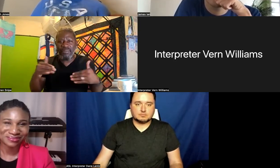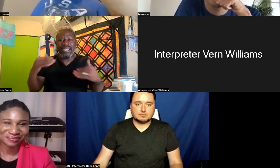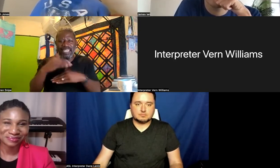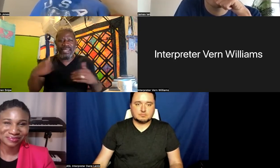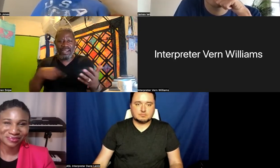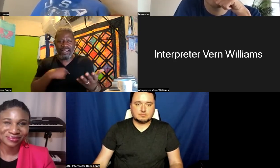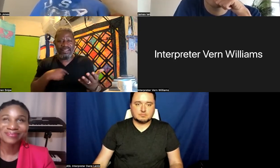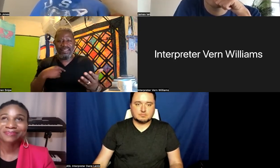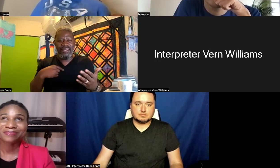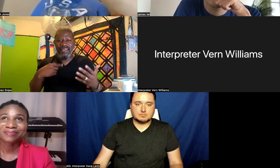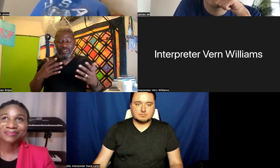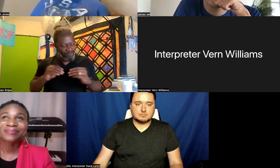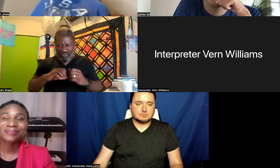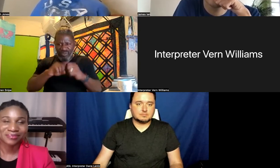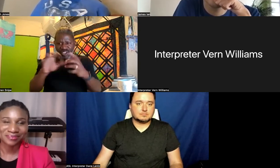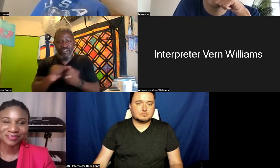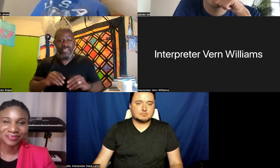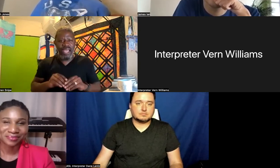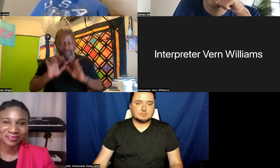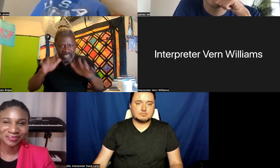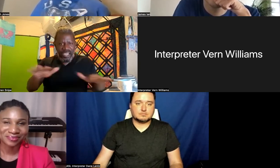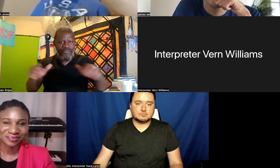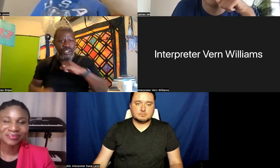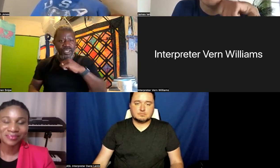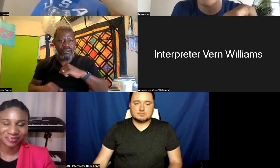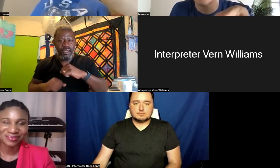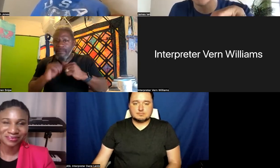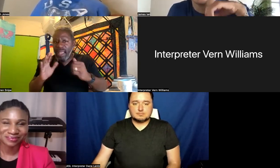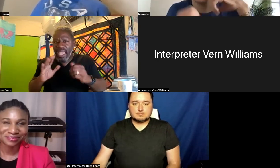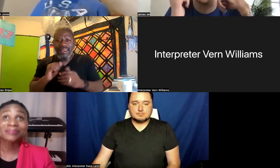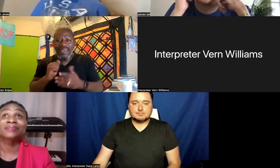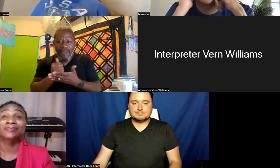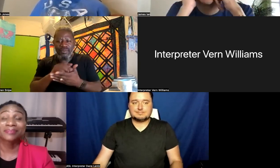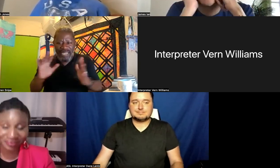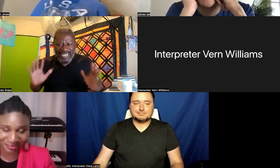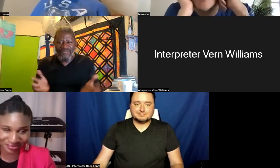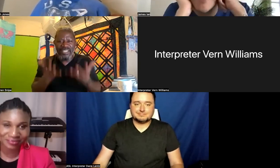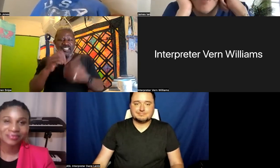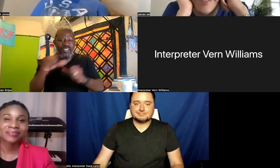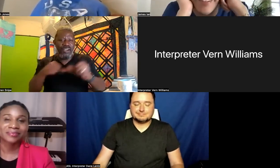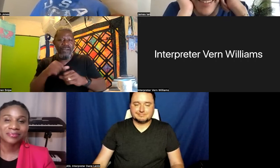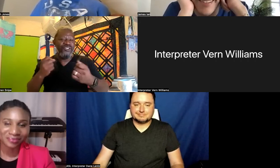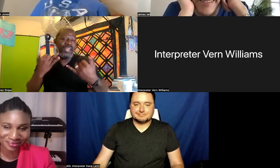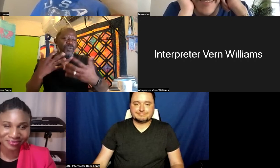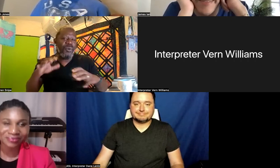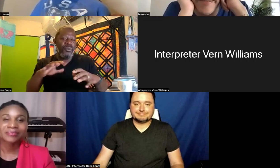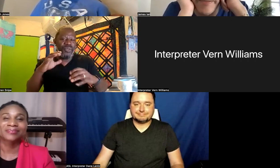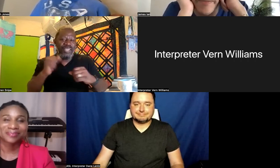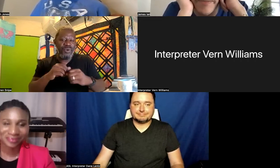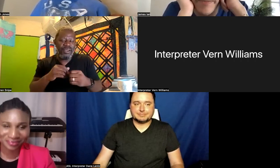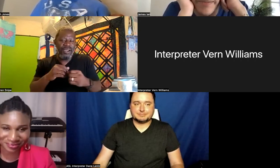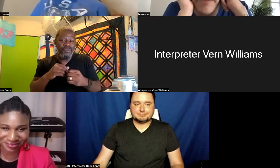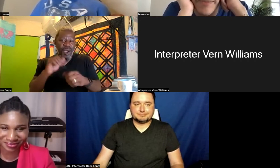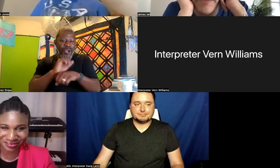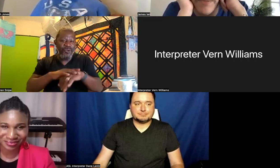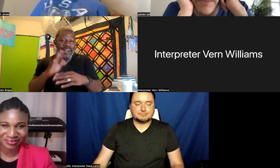us in the box to eliminate it. Destroy that, see how far you get, and helping with lifting each other up. So that's